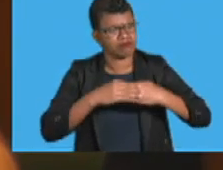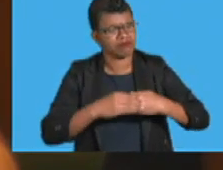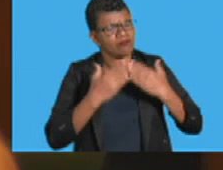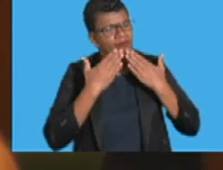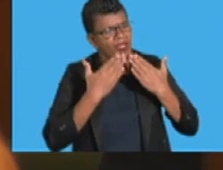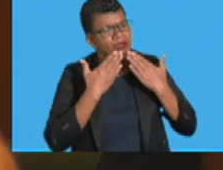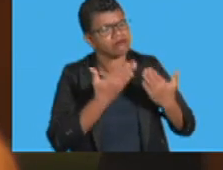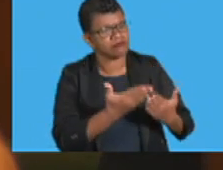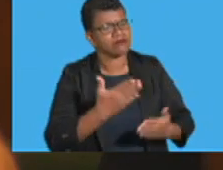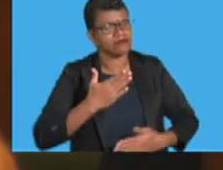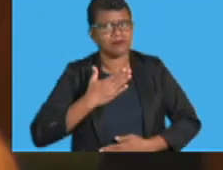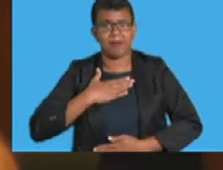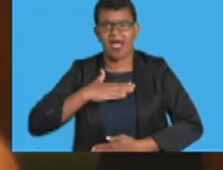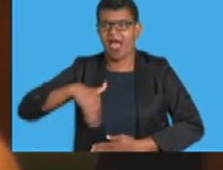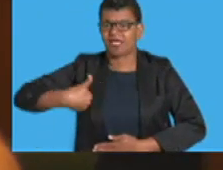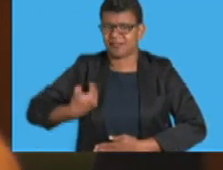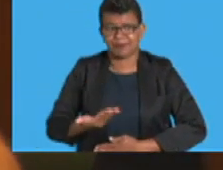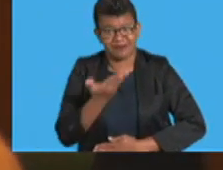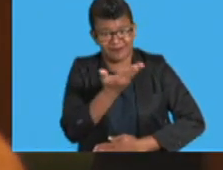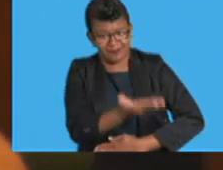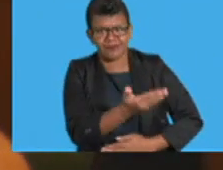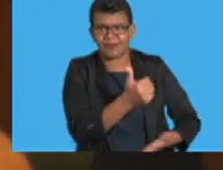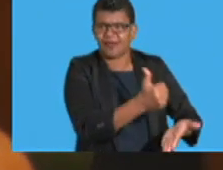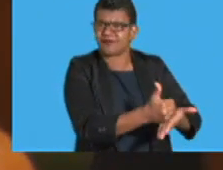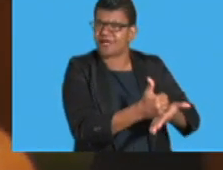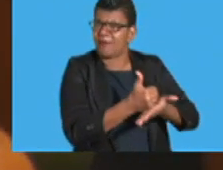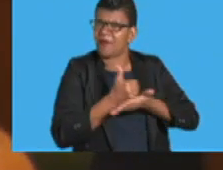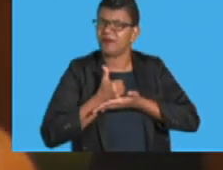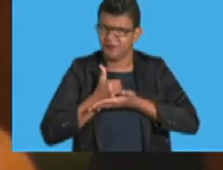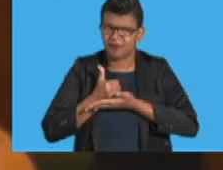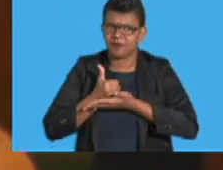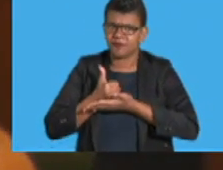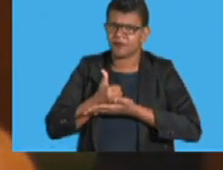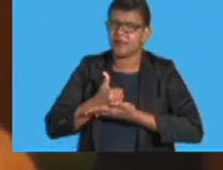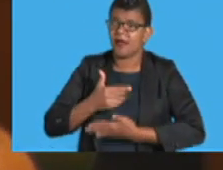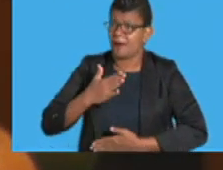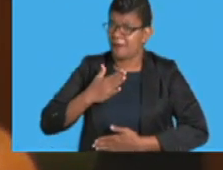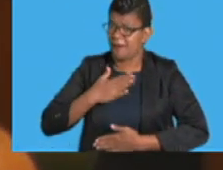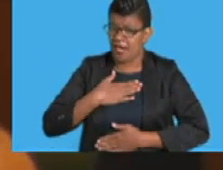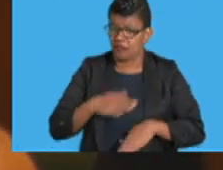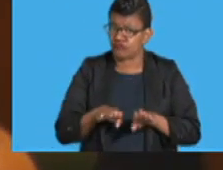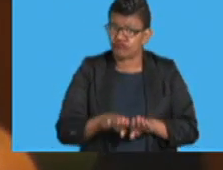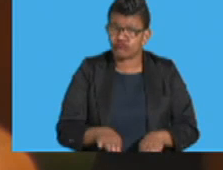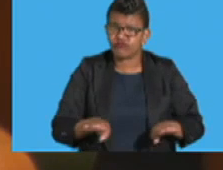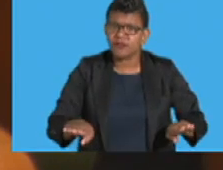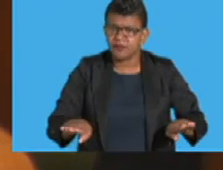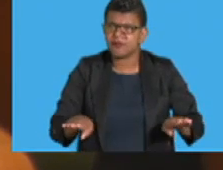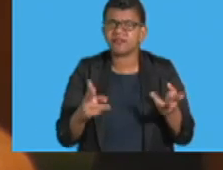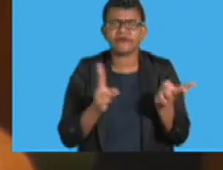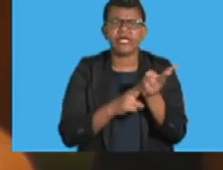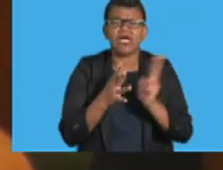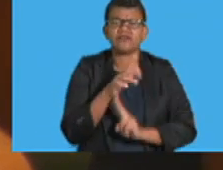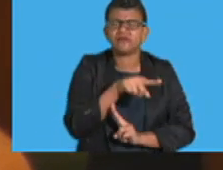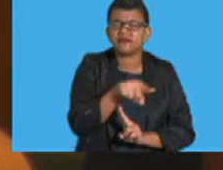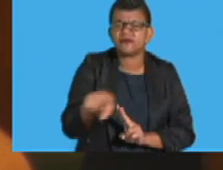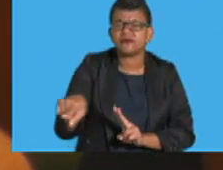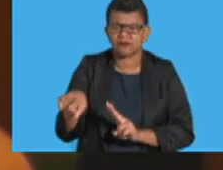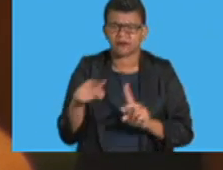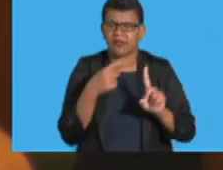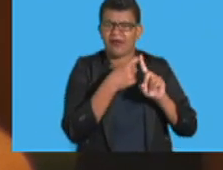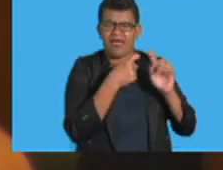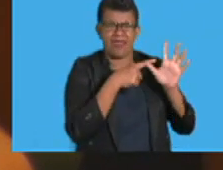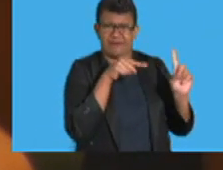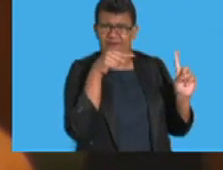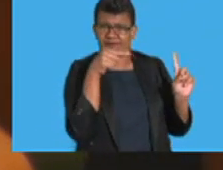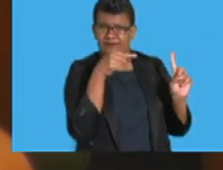Leki Mawangawai, parents, Sermay and Emawi, Mr. Hurides' son and family, from Vungeli community, Mr. Amresh family,